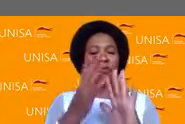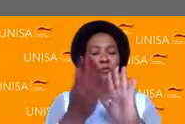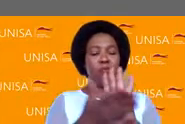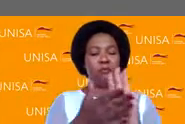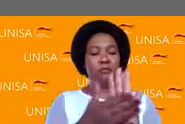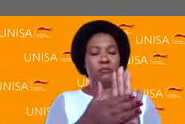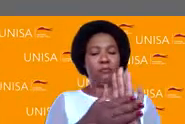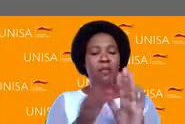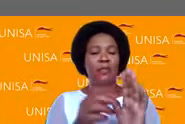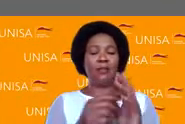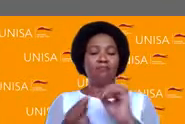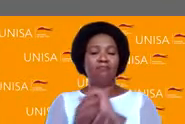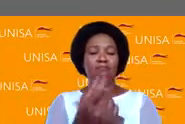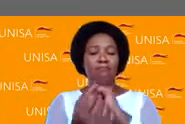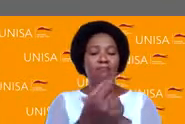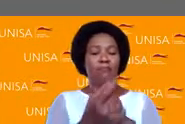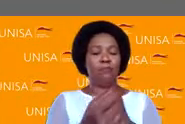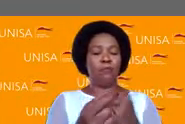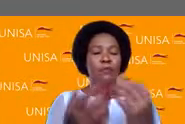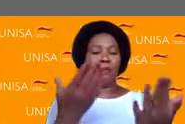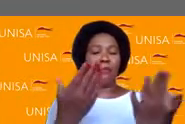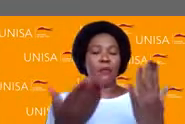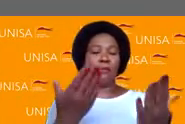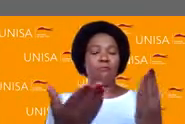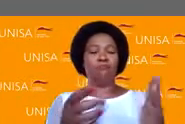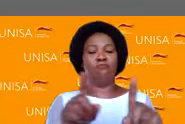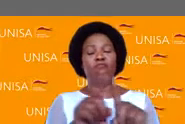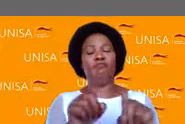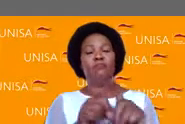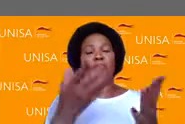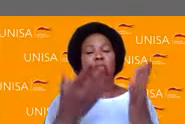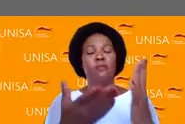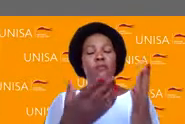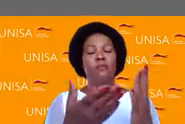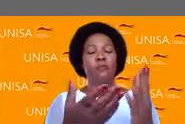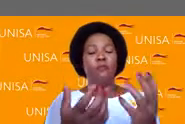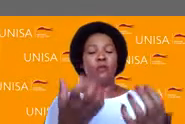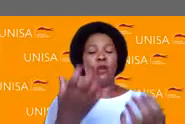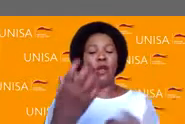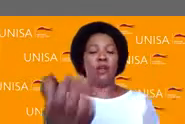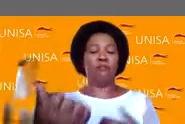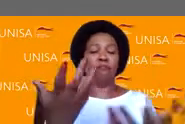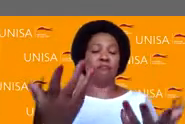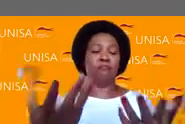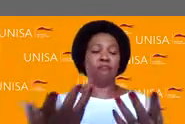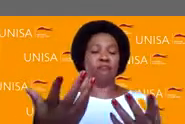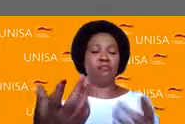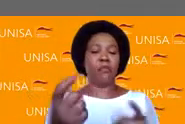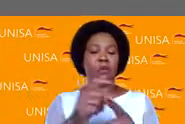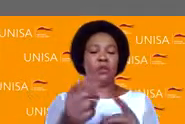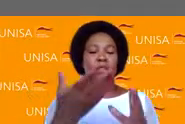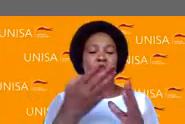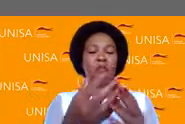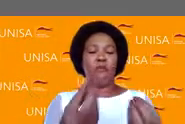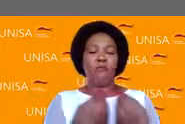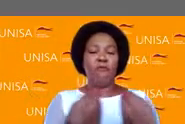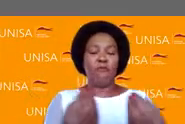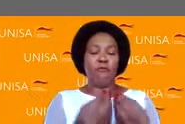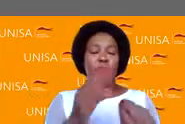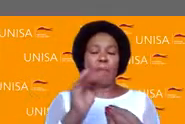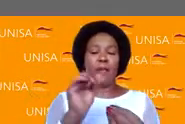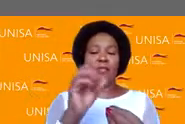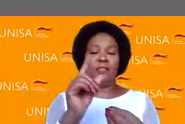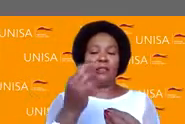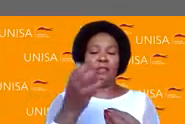section. So it might be that there's, for instance, with the course, you have a few badges that you can earn.